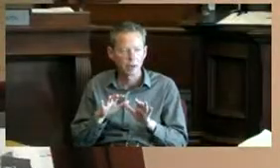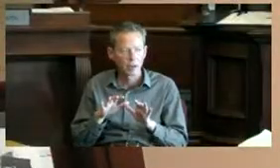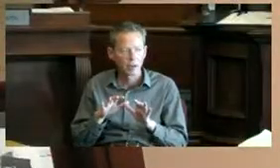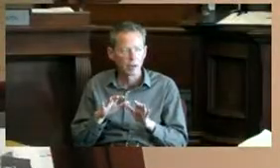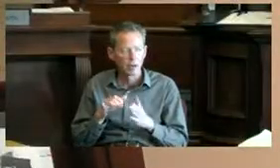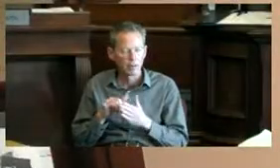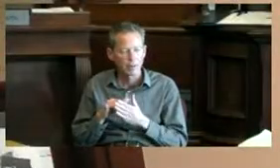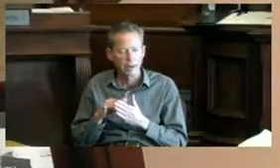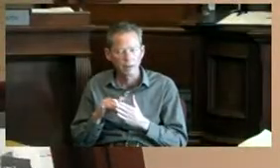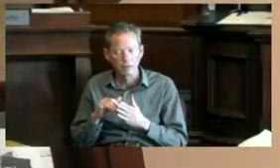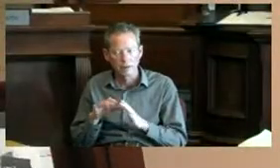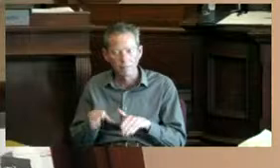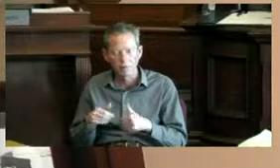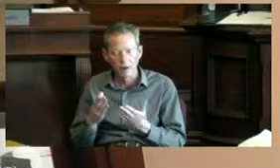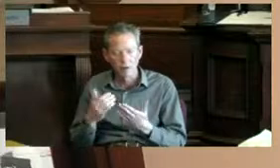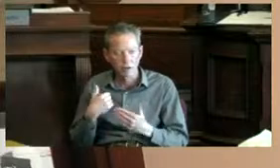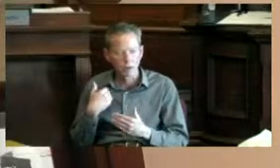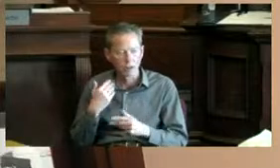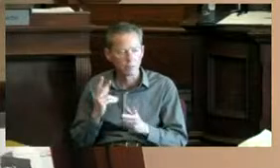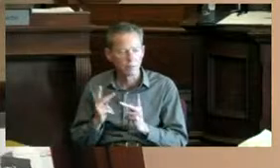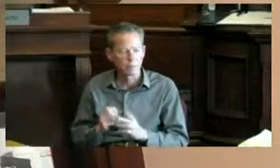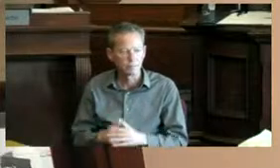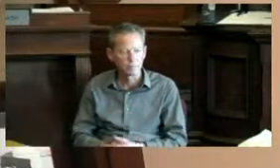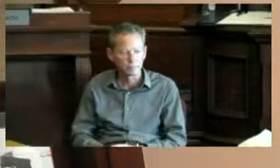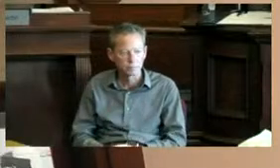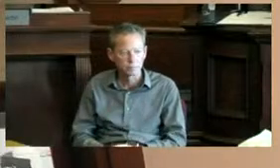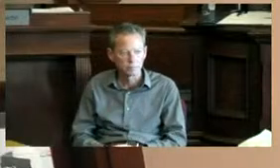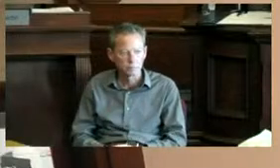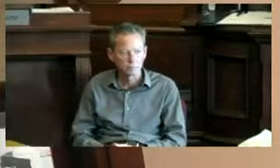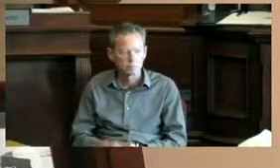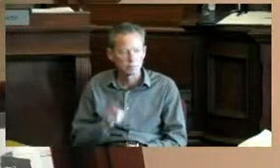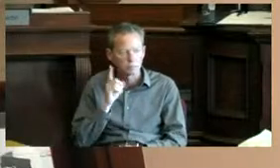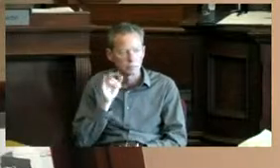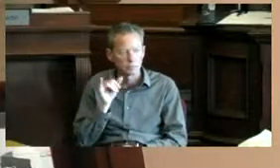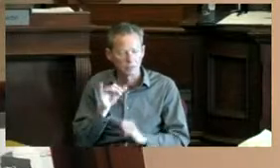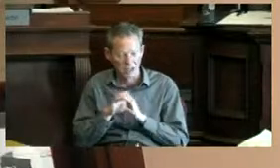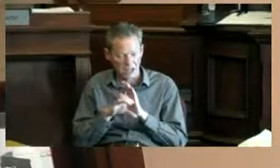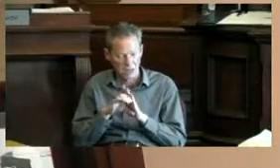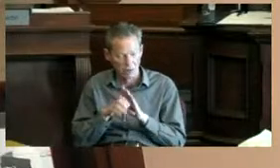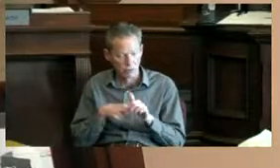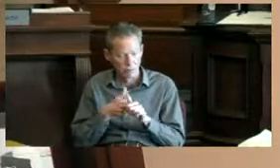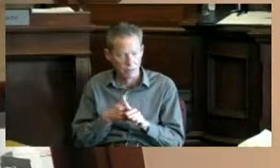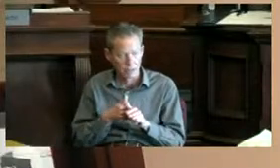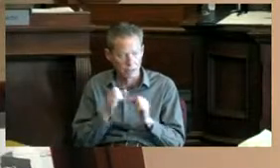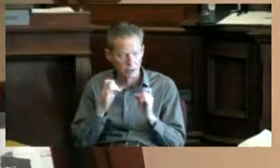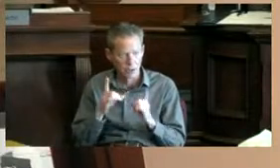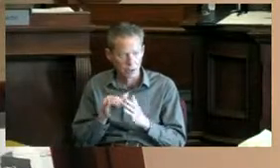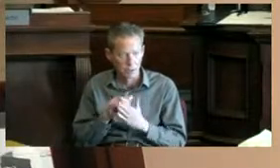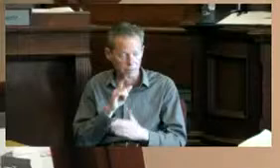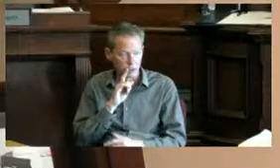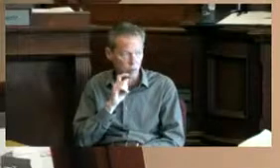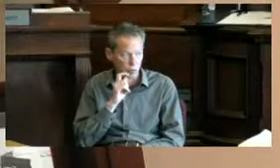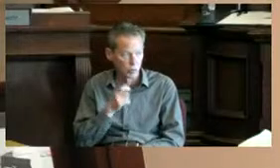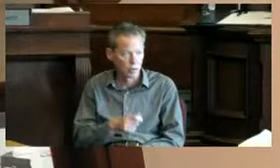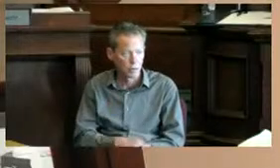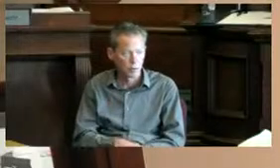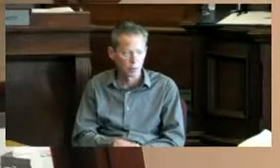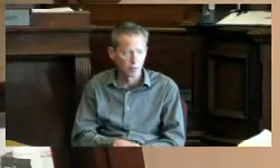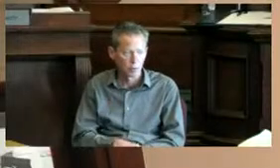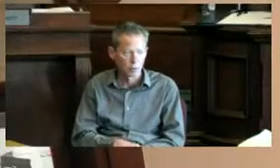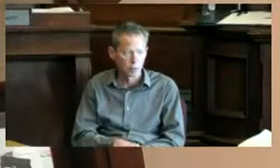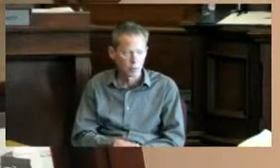has provided to our young people. Because it sounds like character-based education, and that sounds pretty cool. I just want